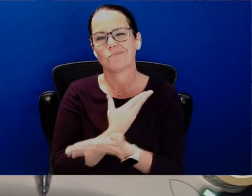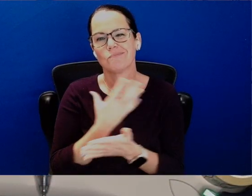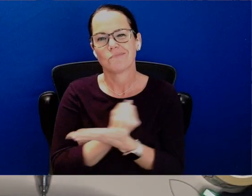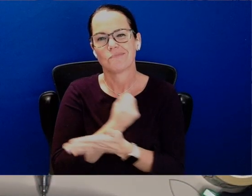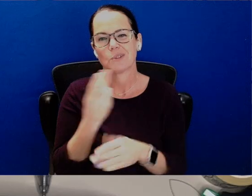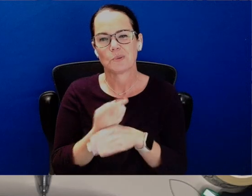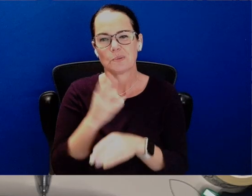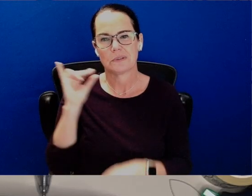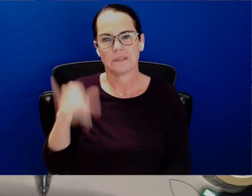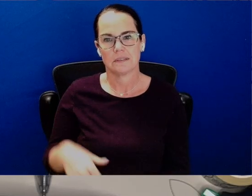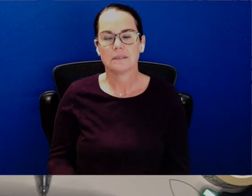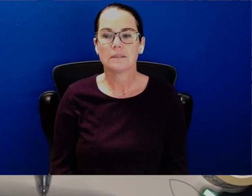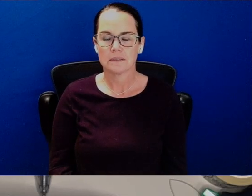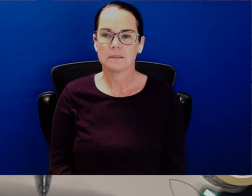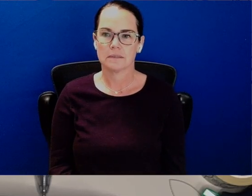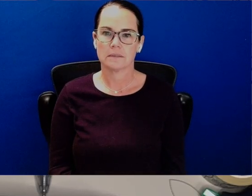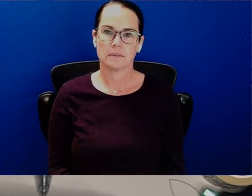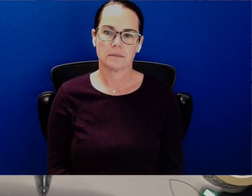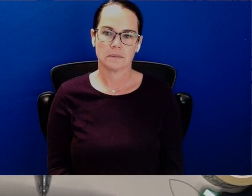washi.